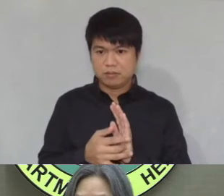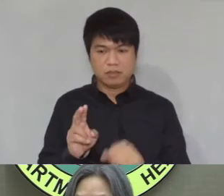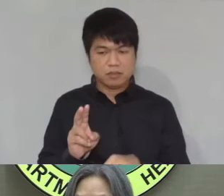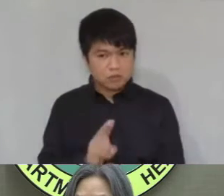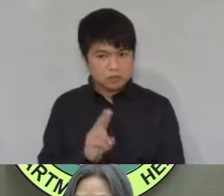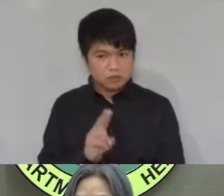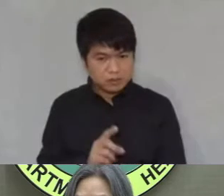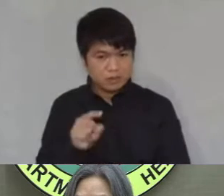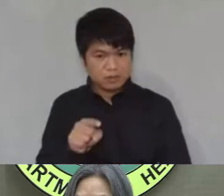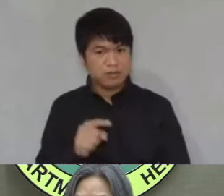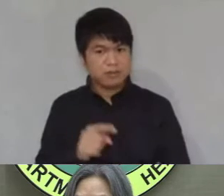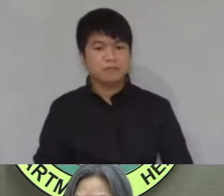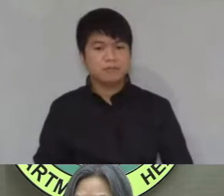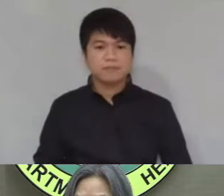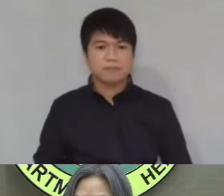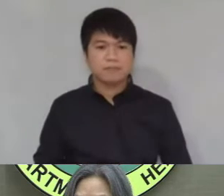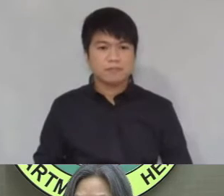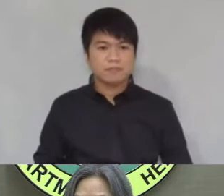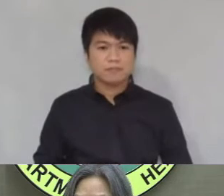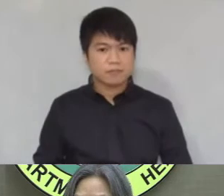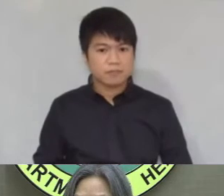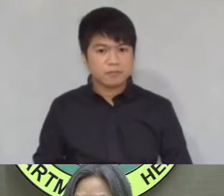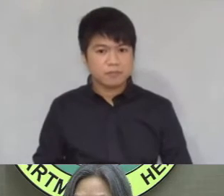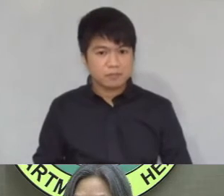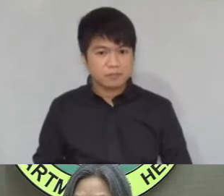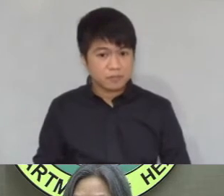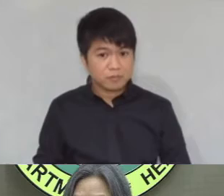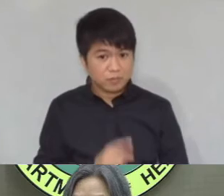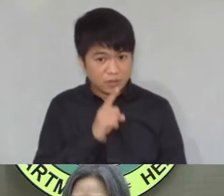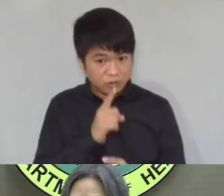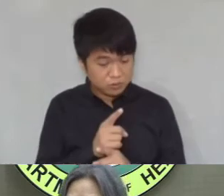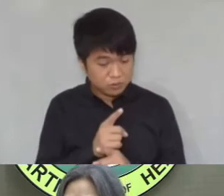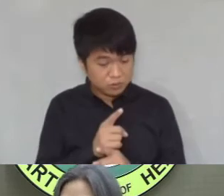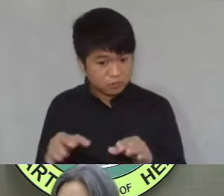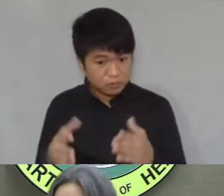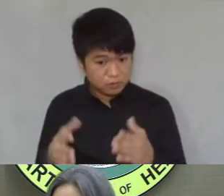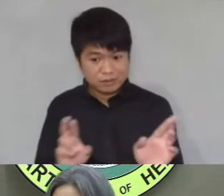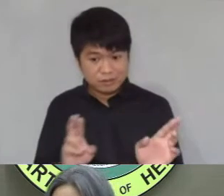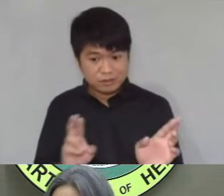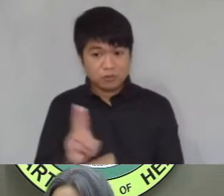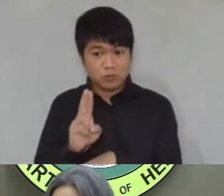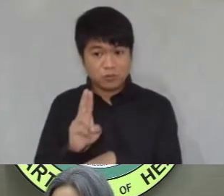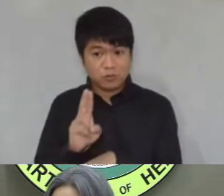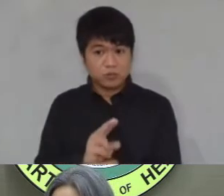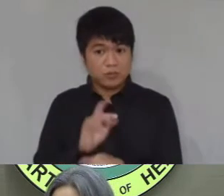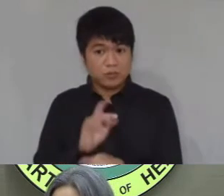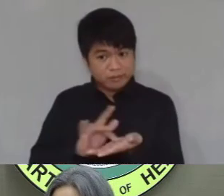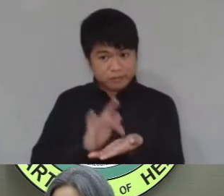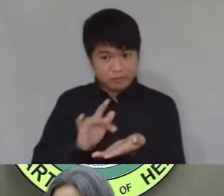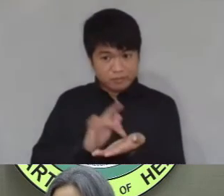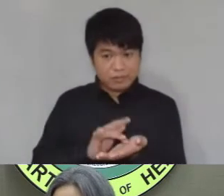their profession? So Well, how can PMA ensure that the workforce is ready to use